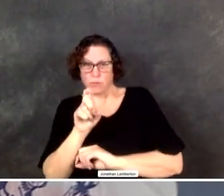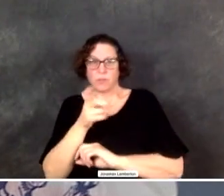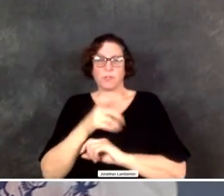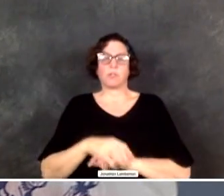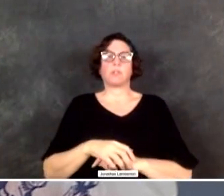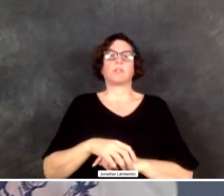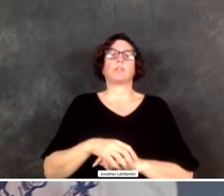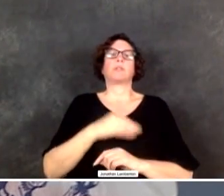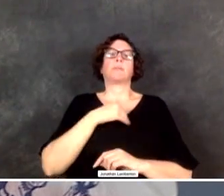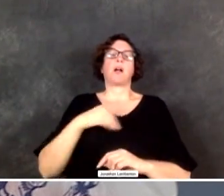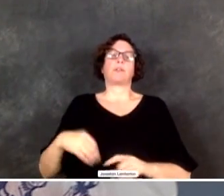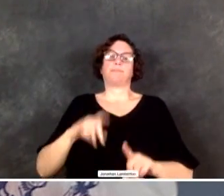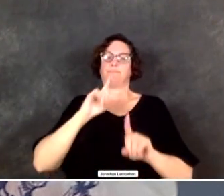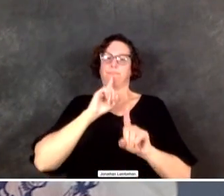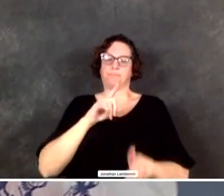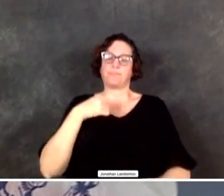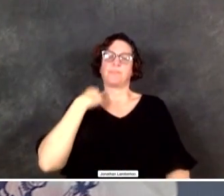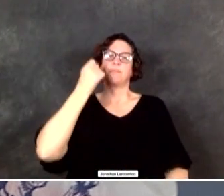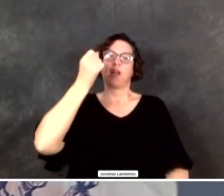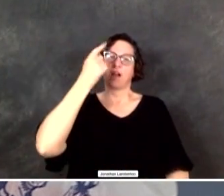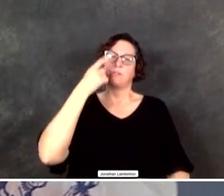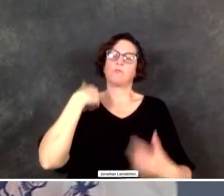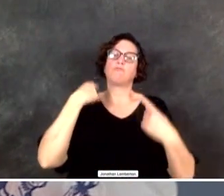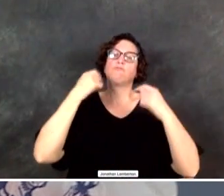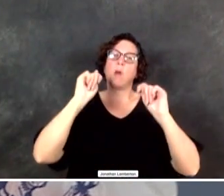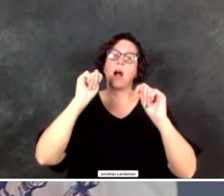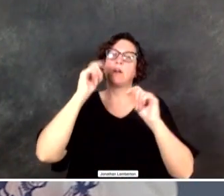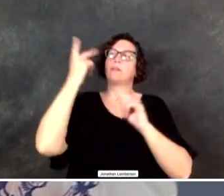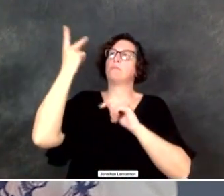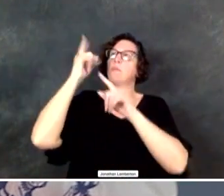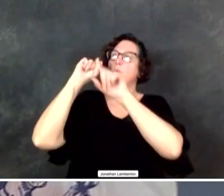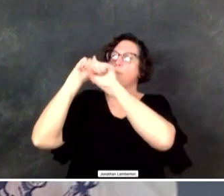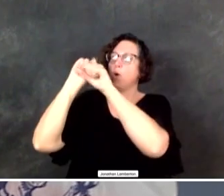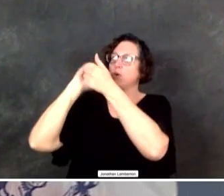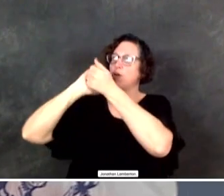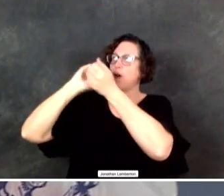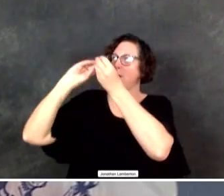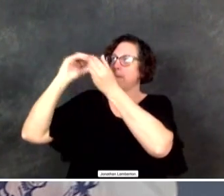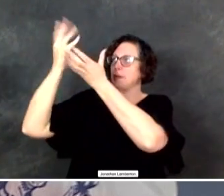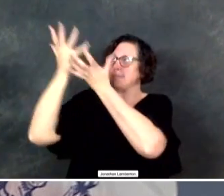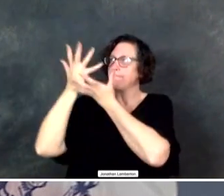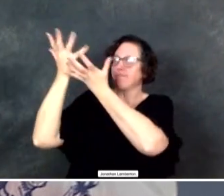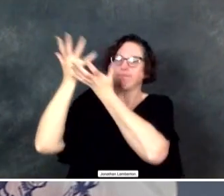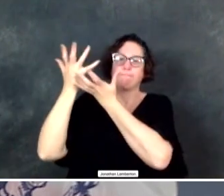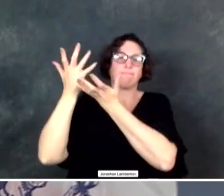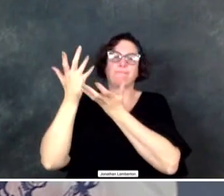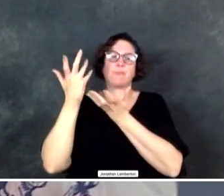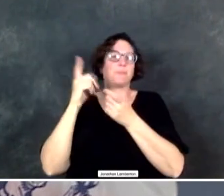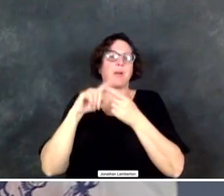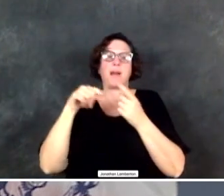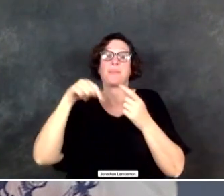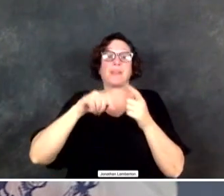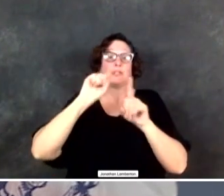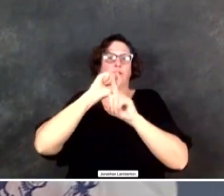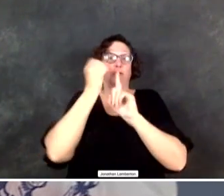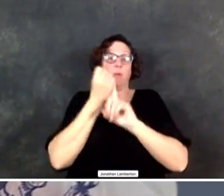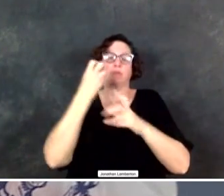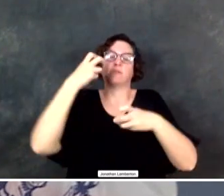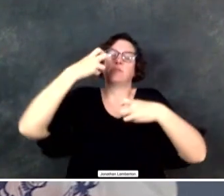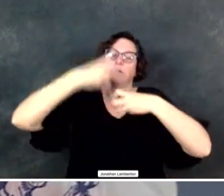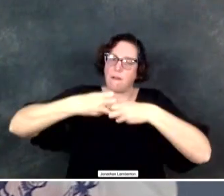tough, painful, ever-changing situation. So we certainly work with the state